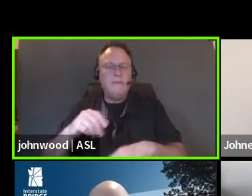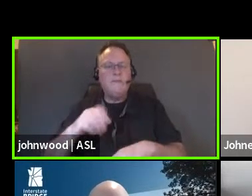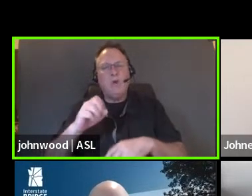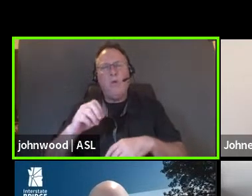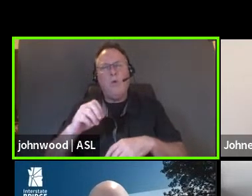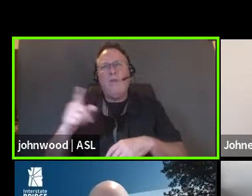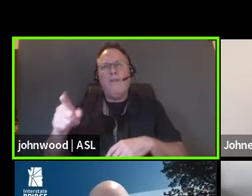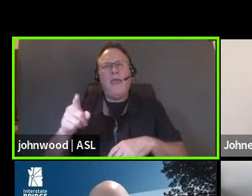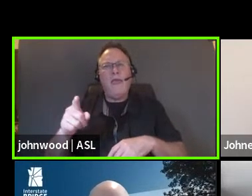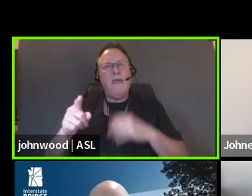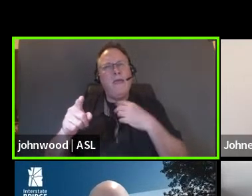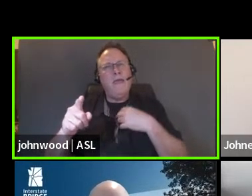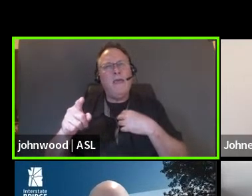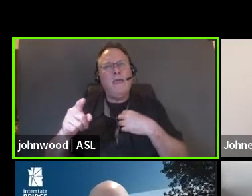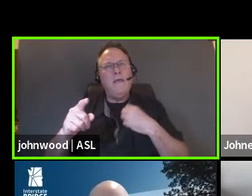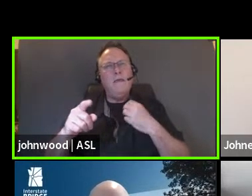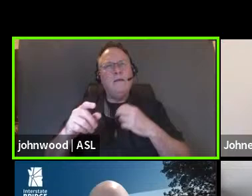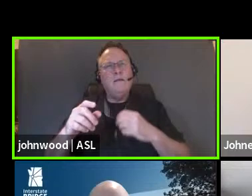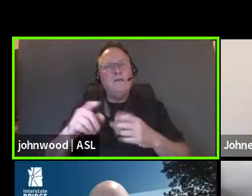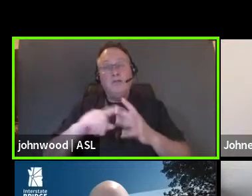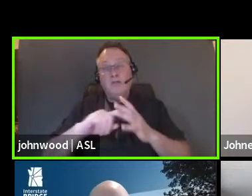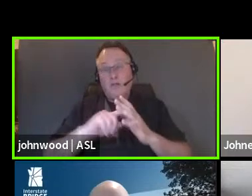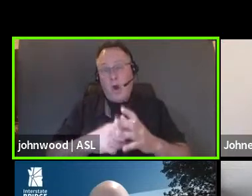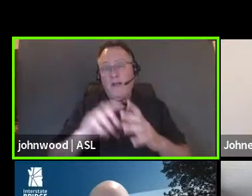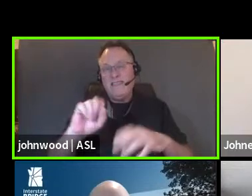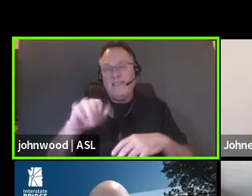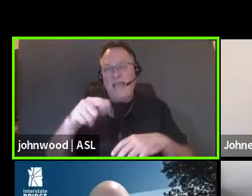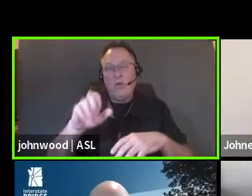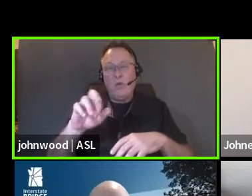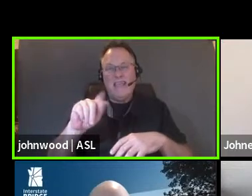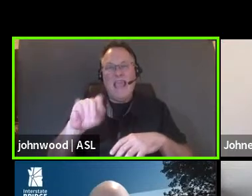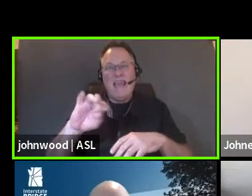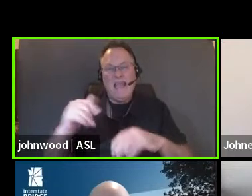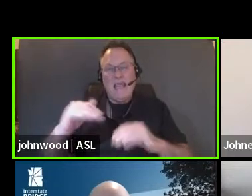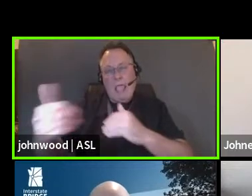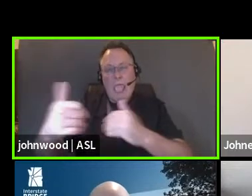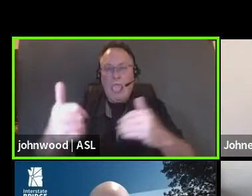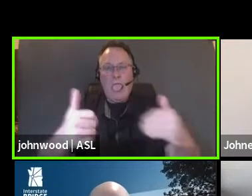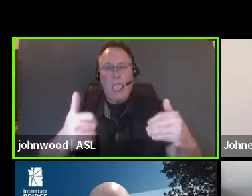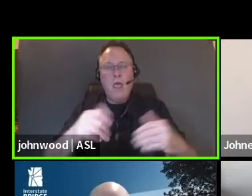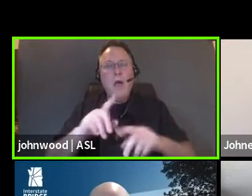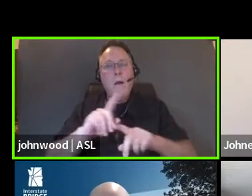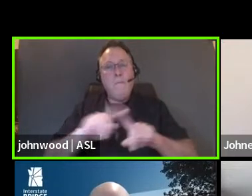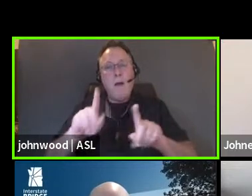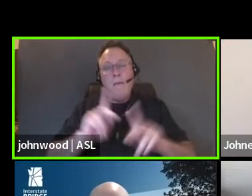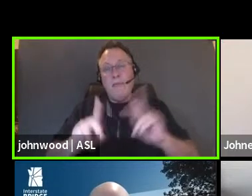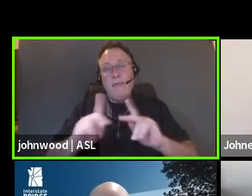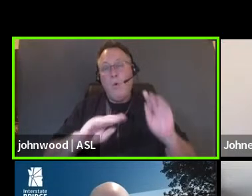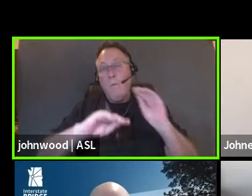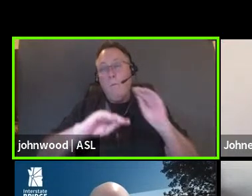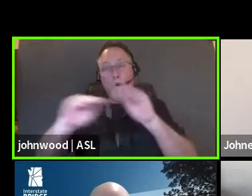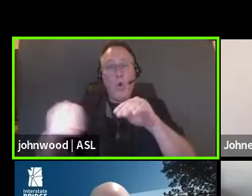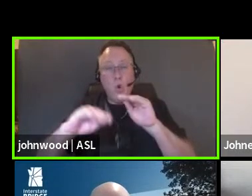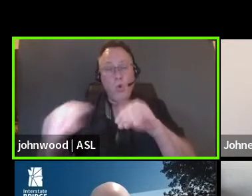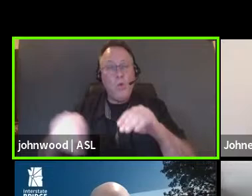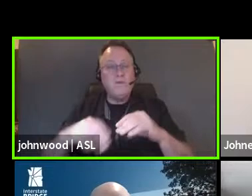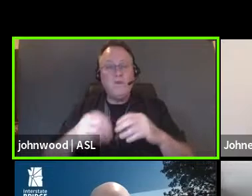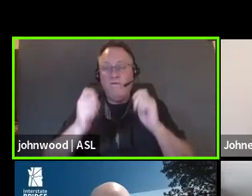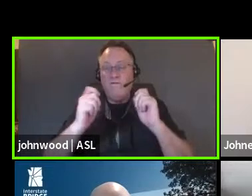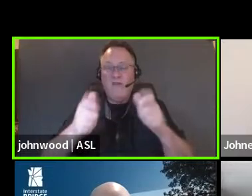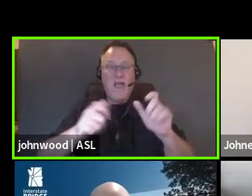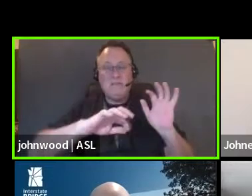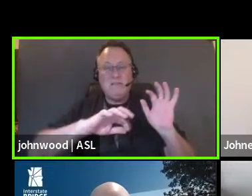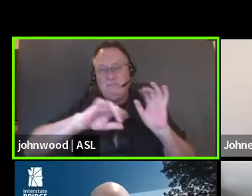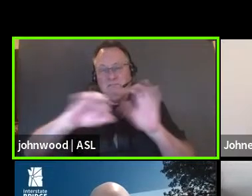segregated, and they started it. But people were moving into Vanport at such a swift pace